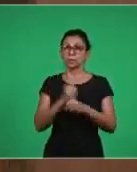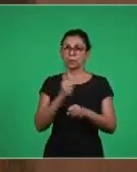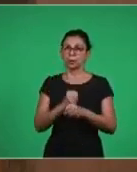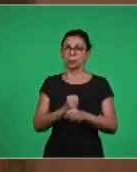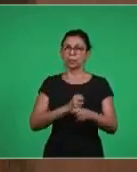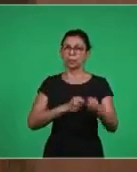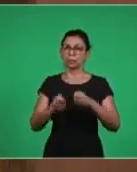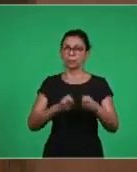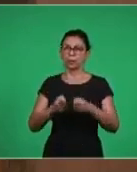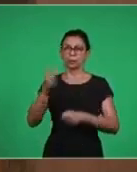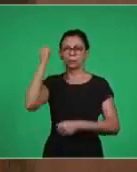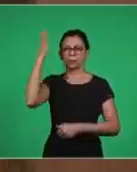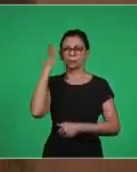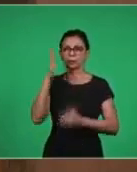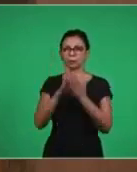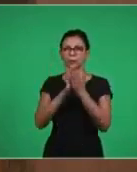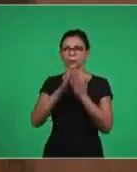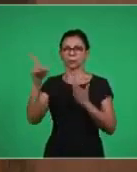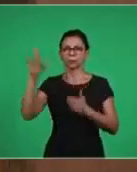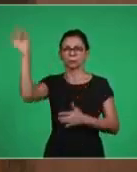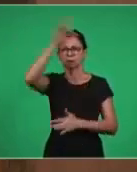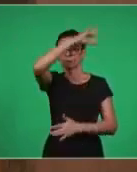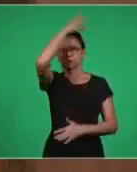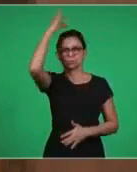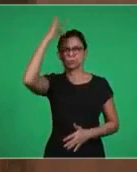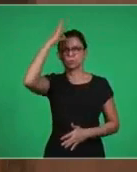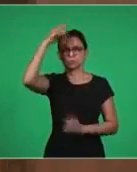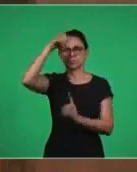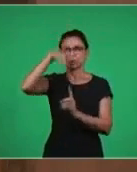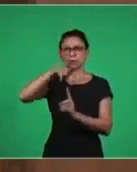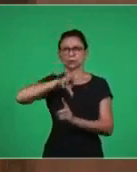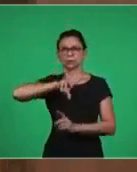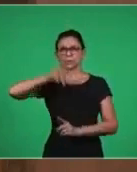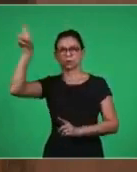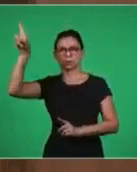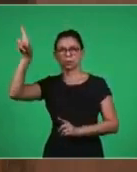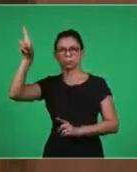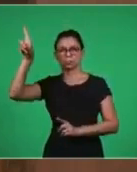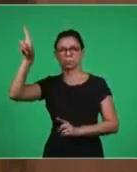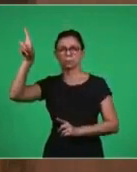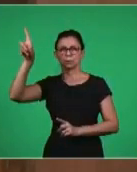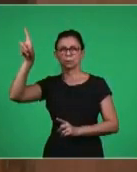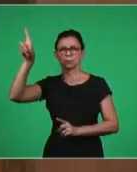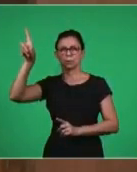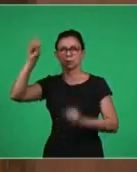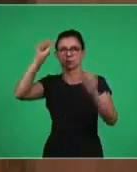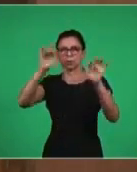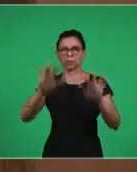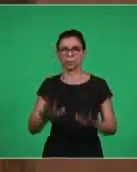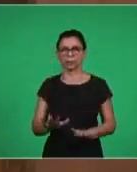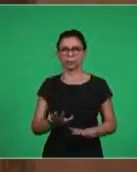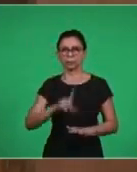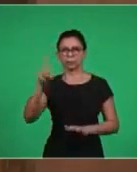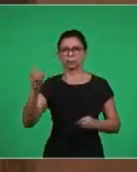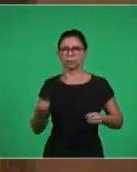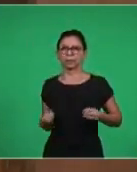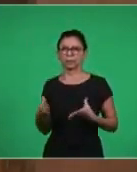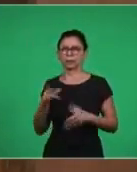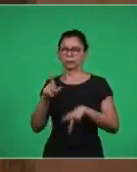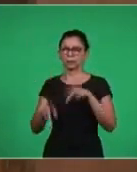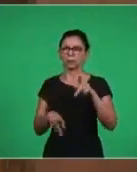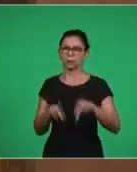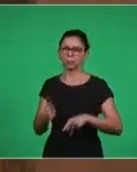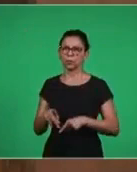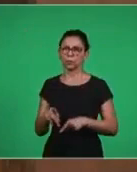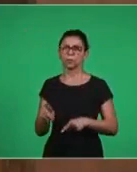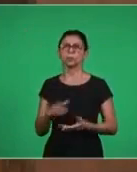us. What matters is the work of the Holy Spirit, the instruction from the Lord, is the grace of the Lord upon the people, the blessing the Lord wants to